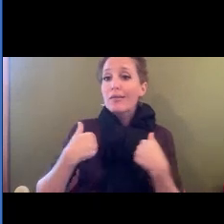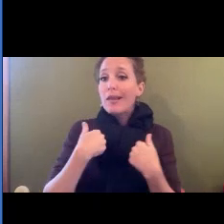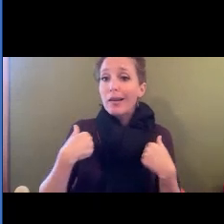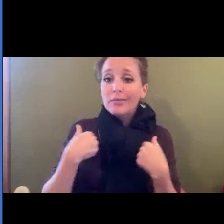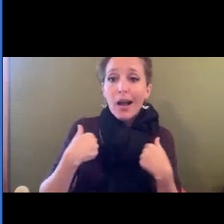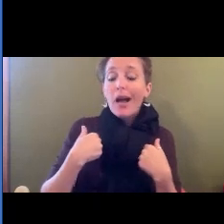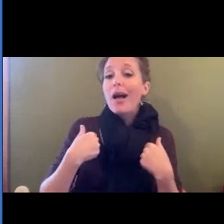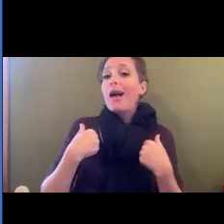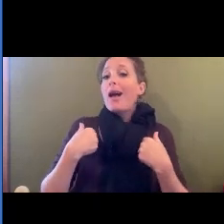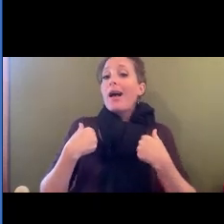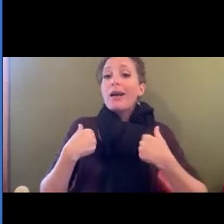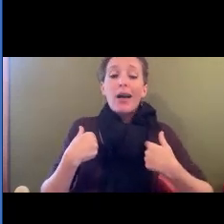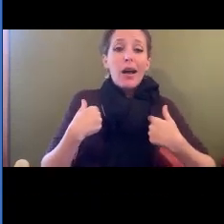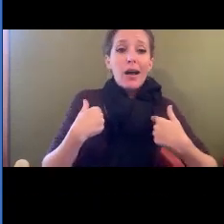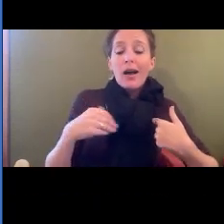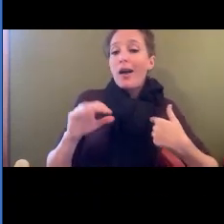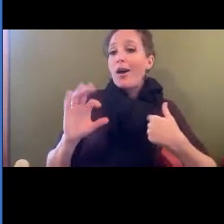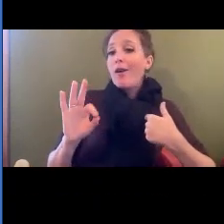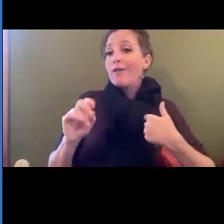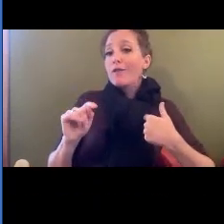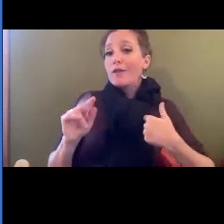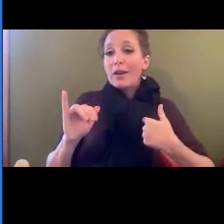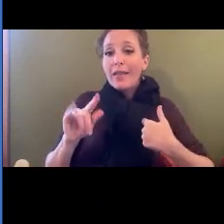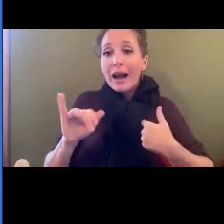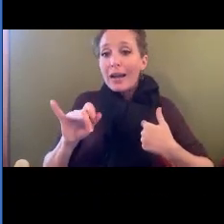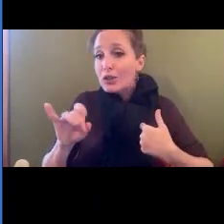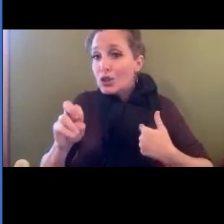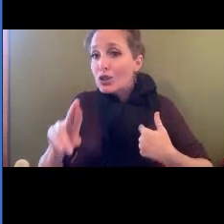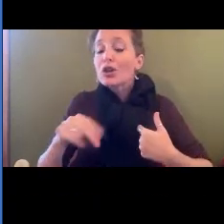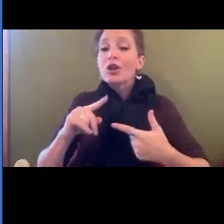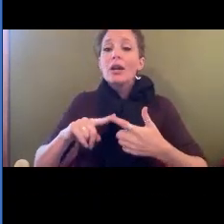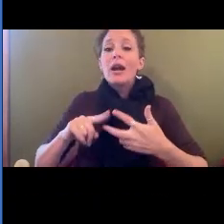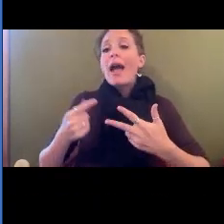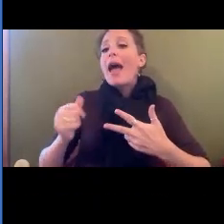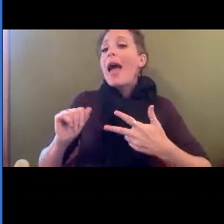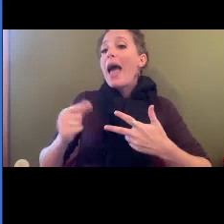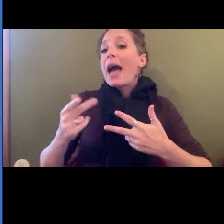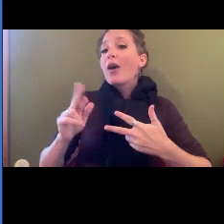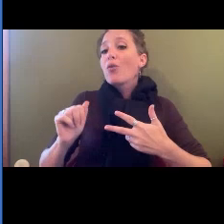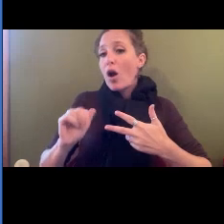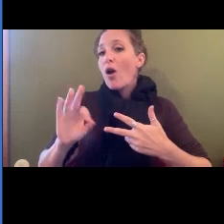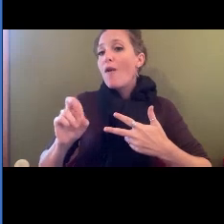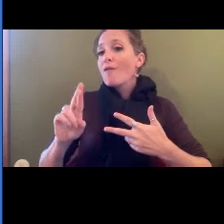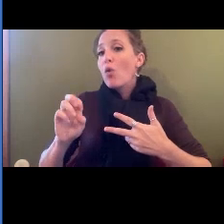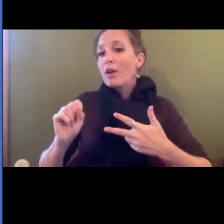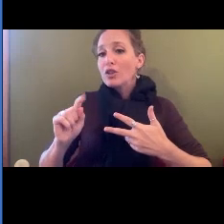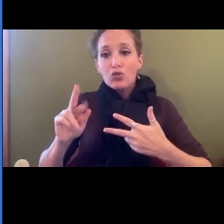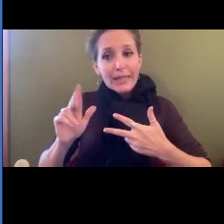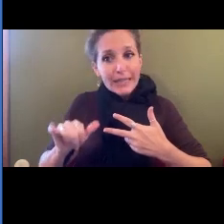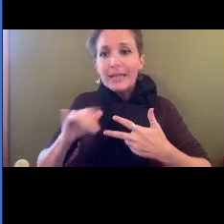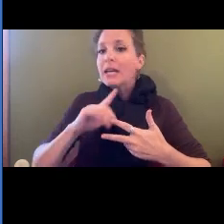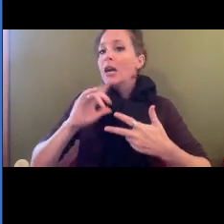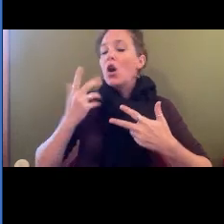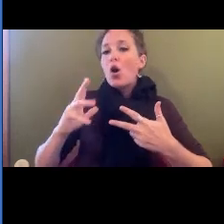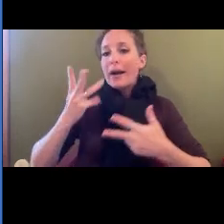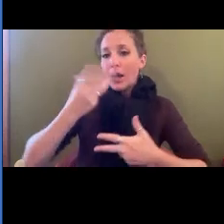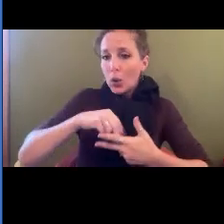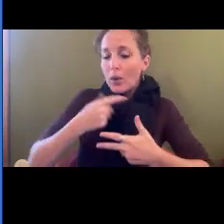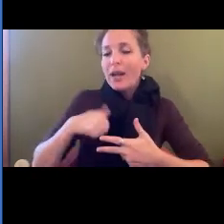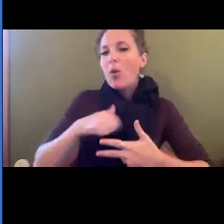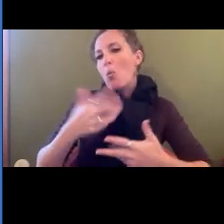fertilizer practices. We already added agroforestry. So anyway, I just wanted to flag again that there'll be some new